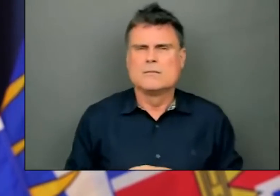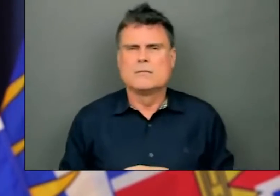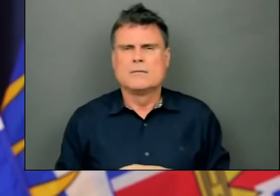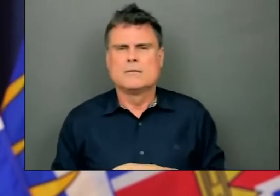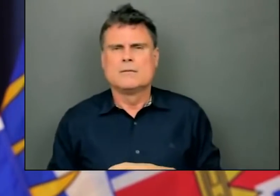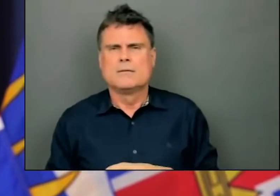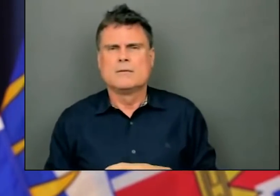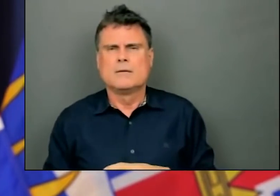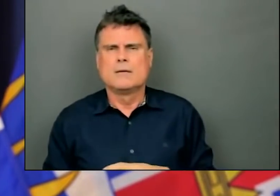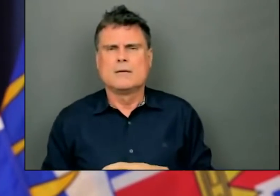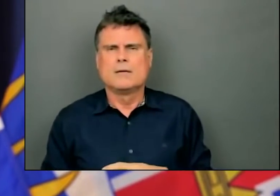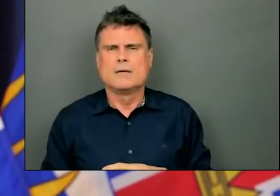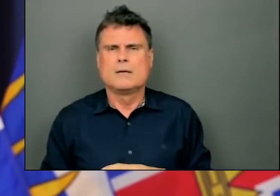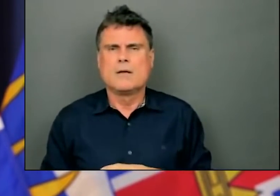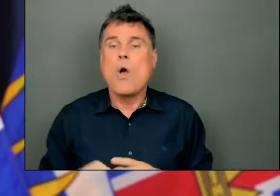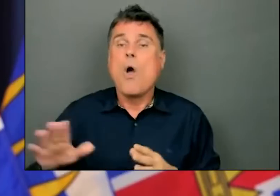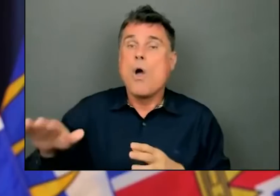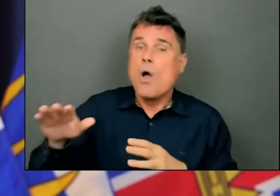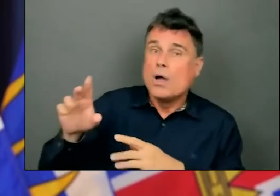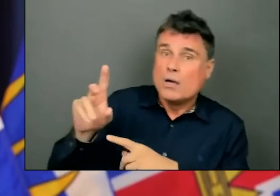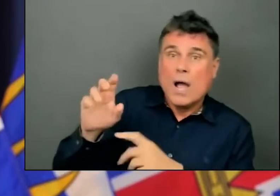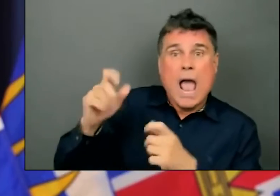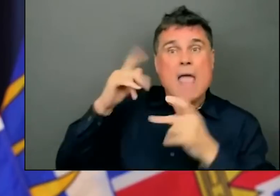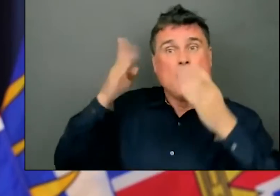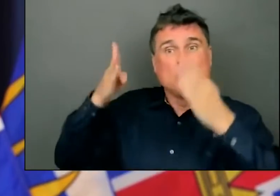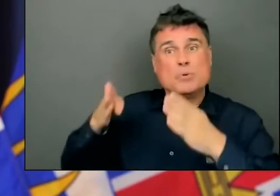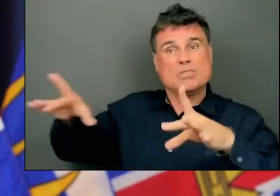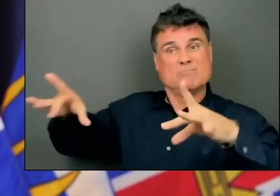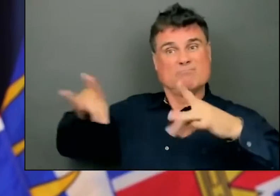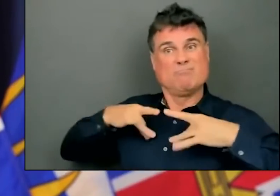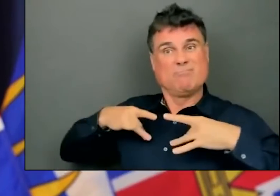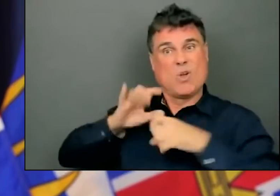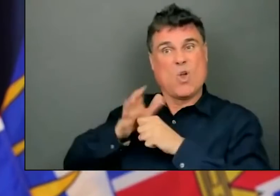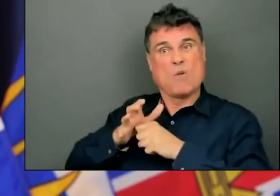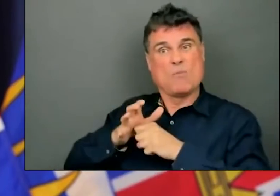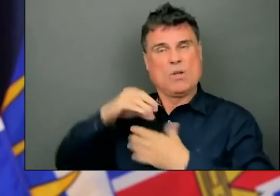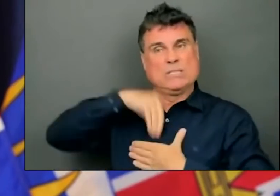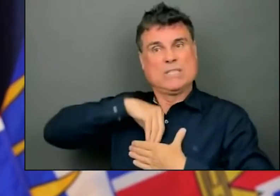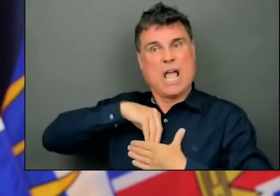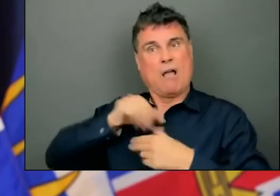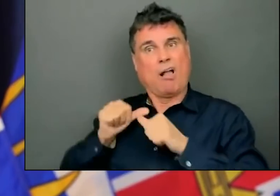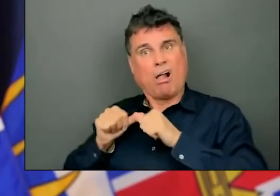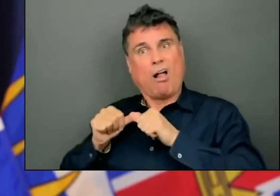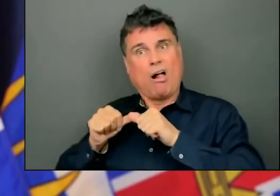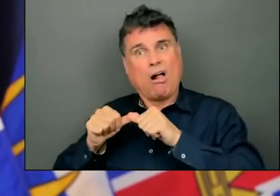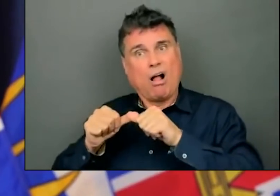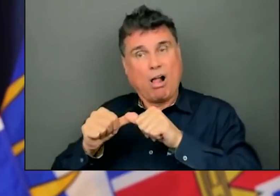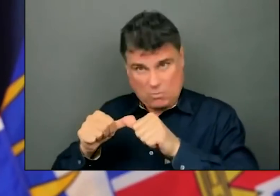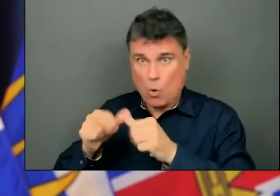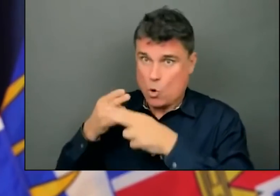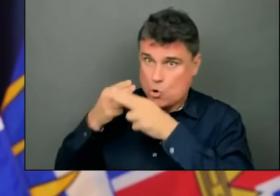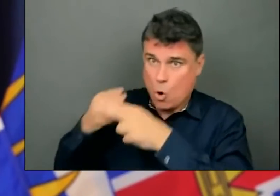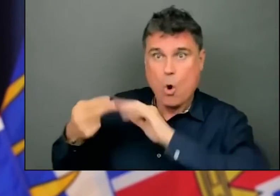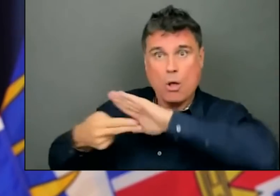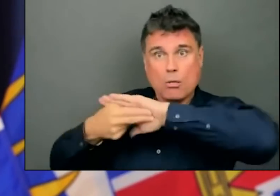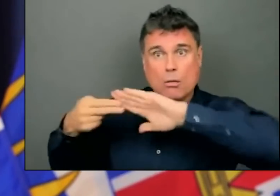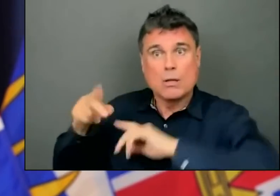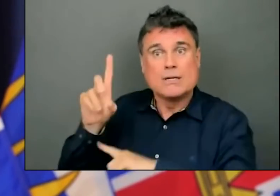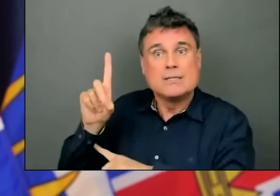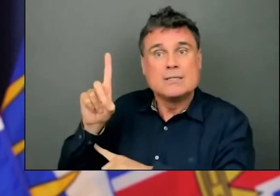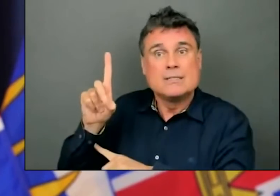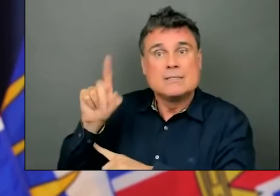not our role to recognize a disability. It depends on the symptoms that somebody